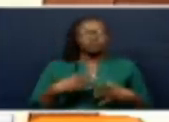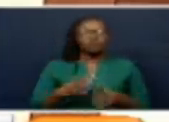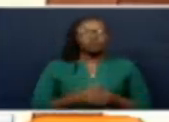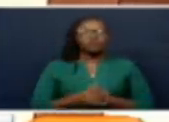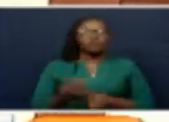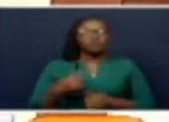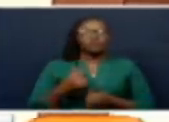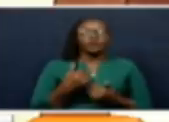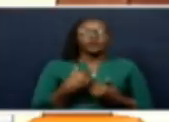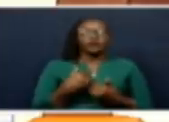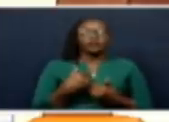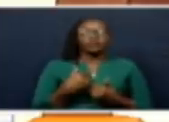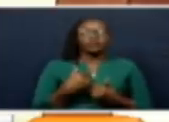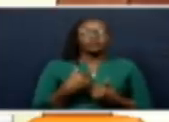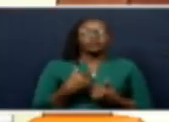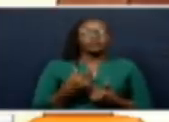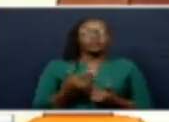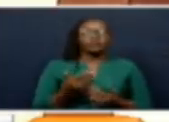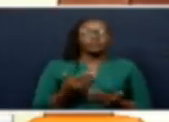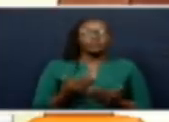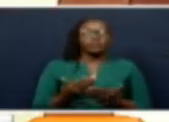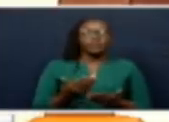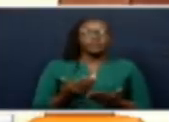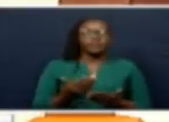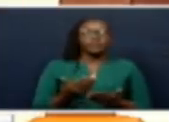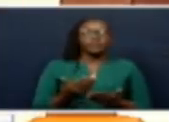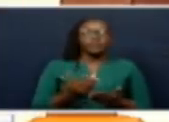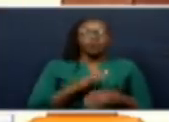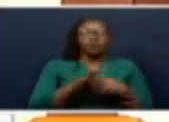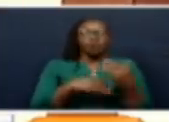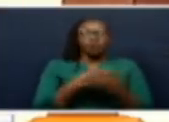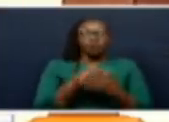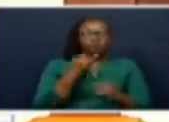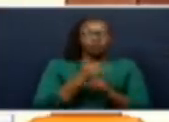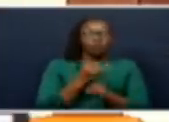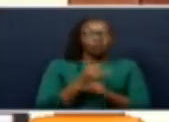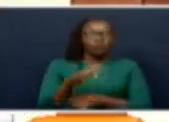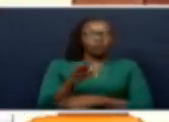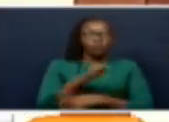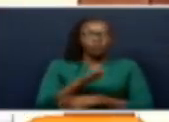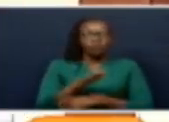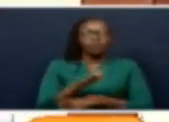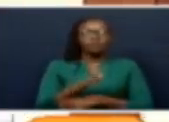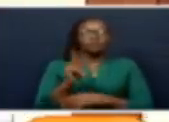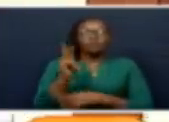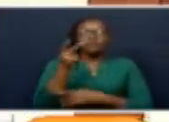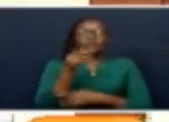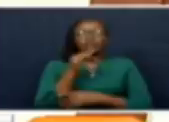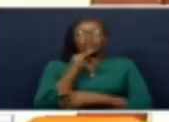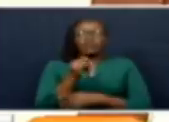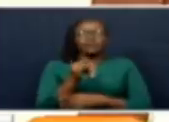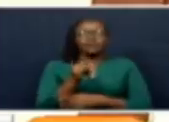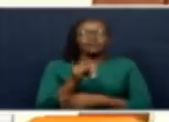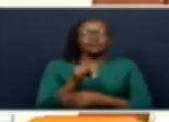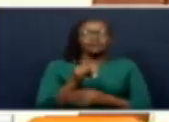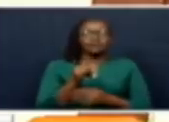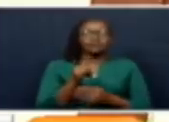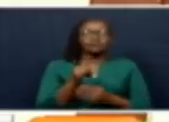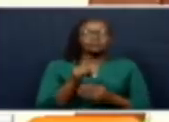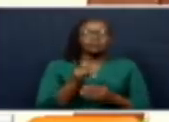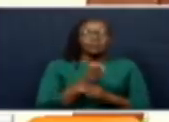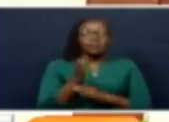have engineers, we have doctors, we have everybody. All professionals are here. Kenyans are satellite of the economic activities in this